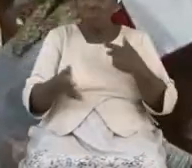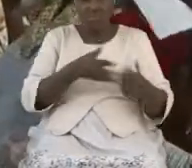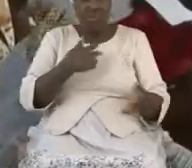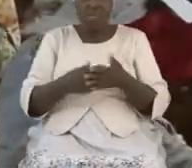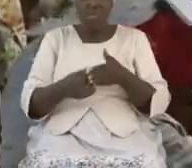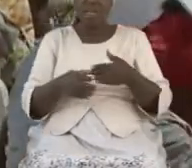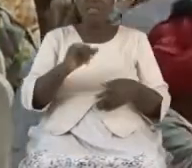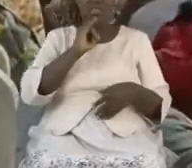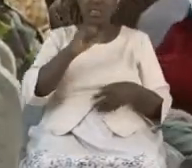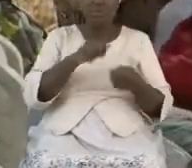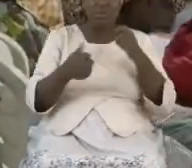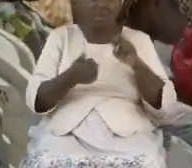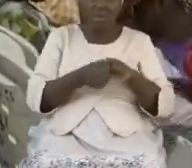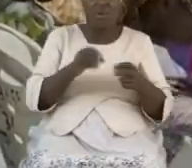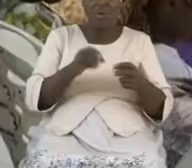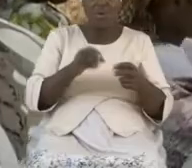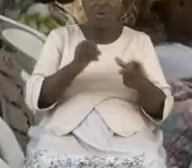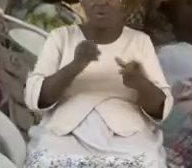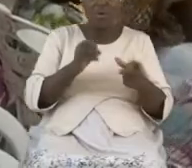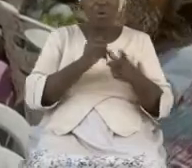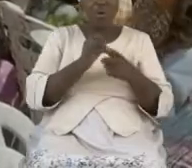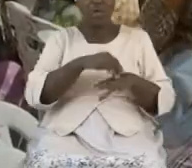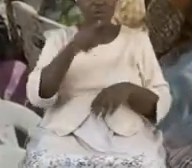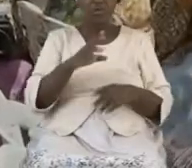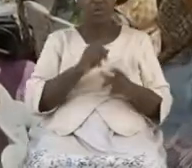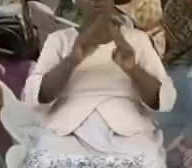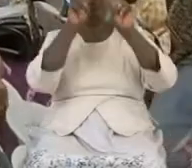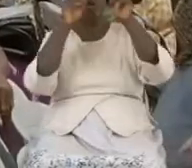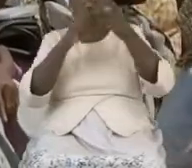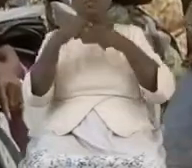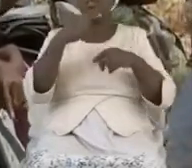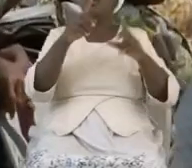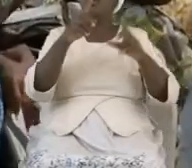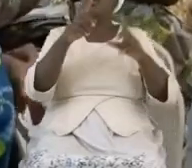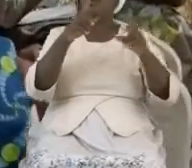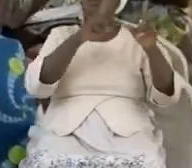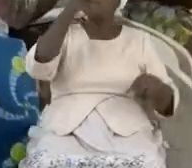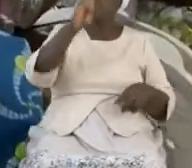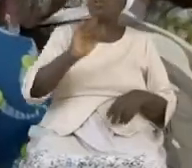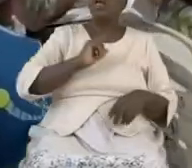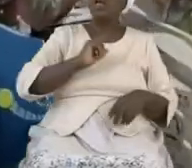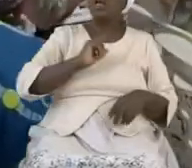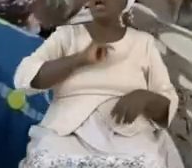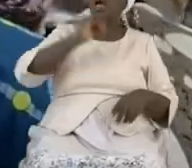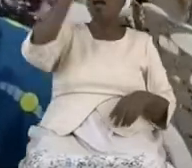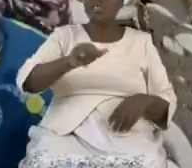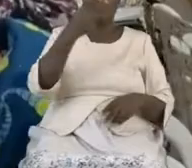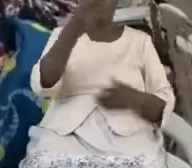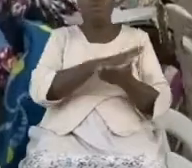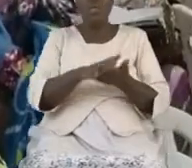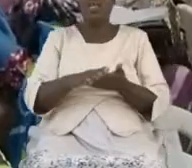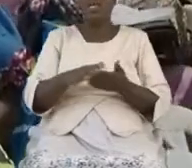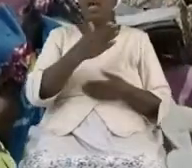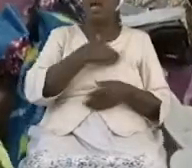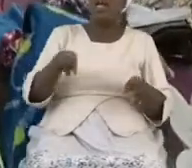at you, you look up and say, God, I know you are still holy. And as he is